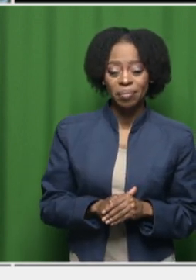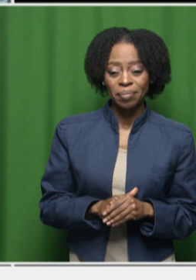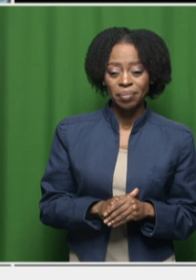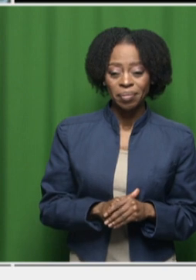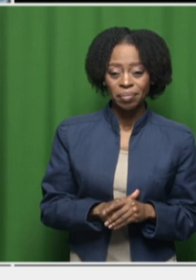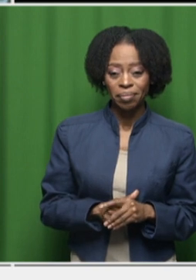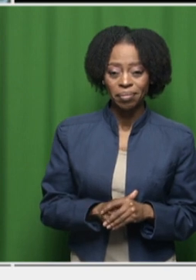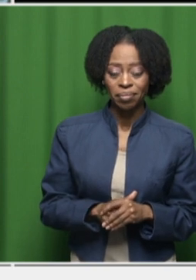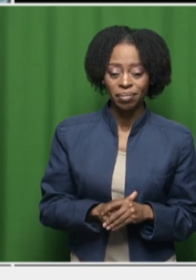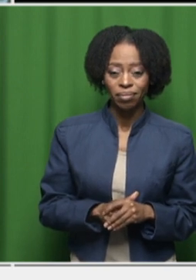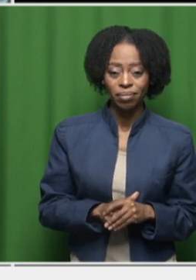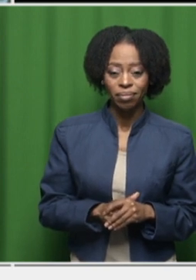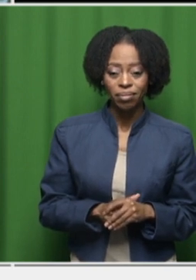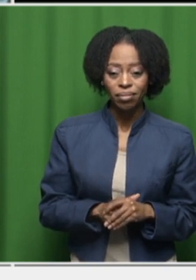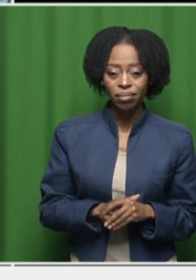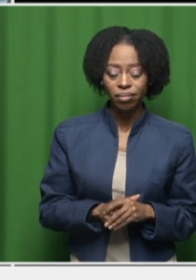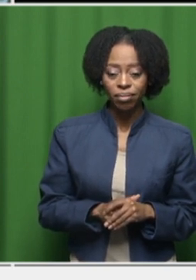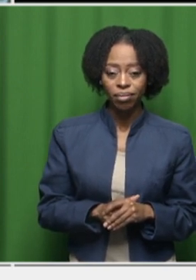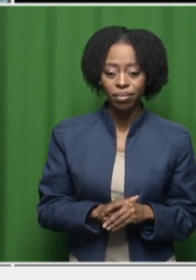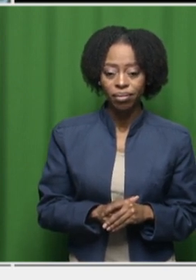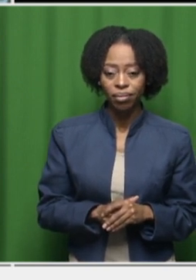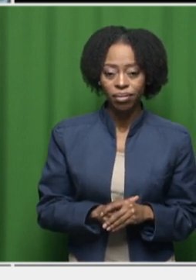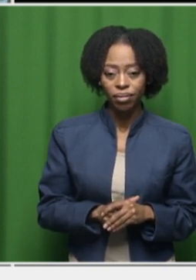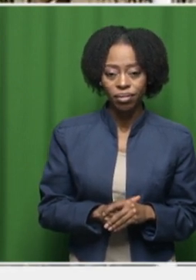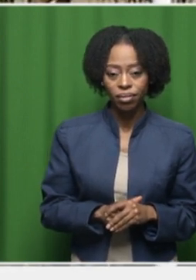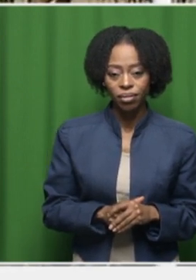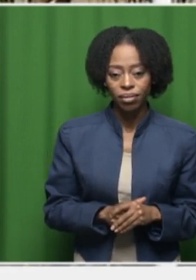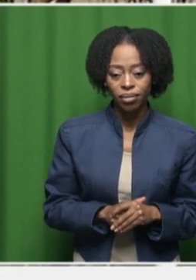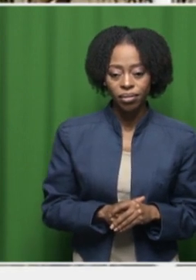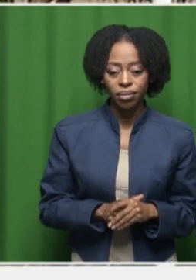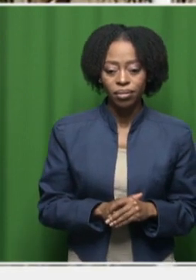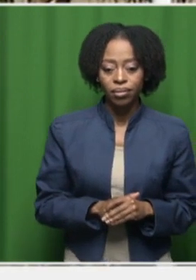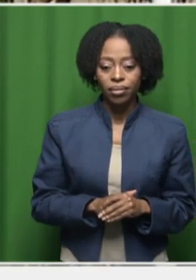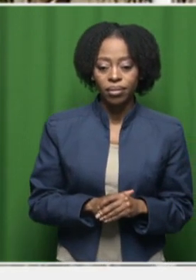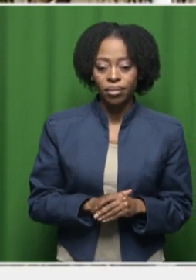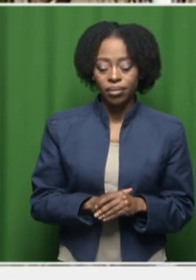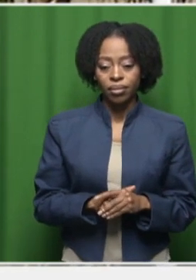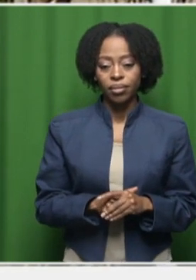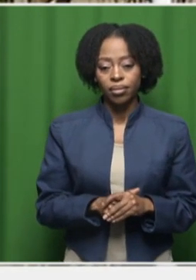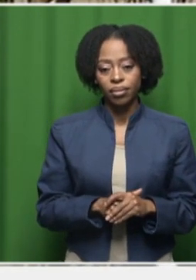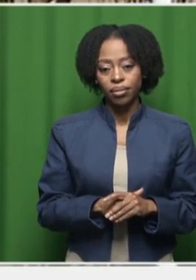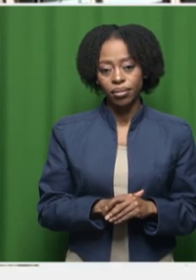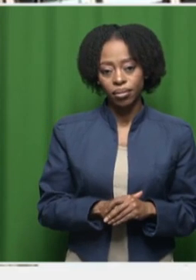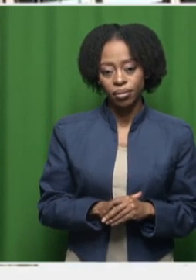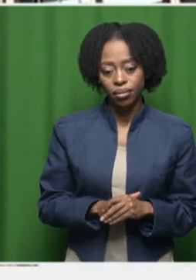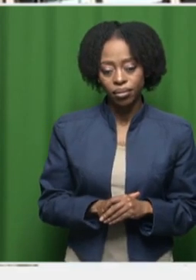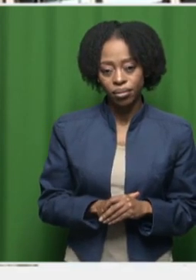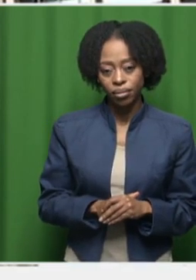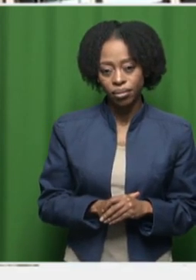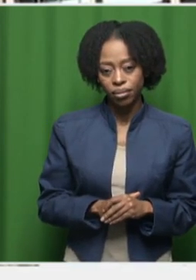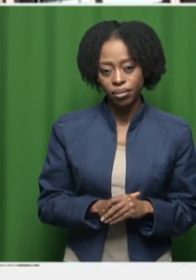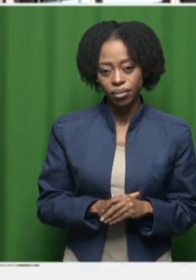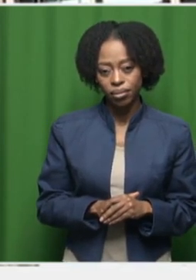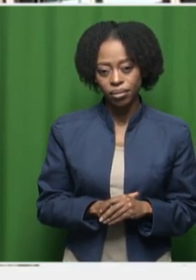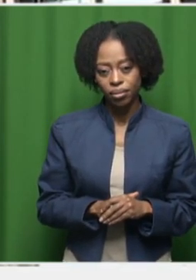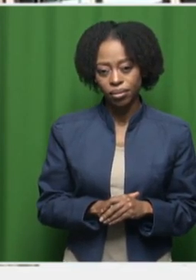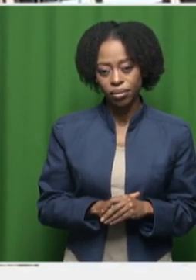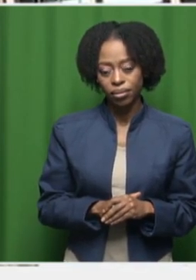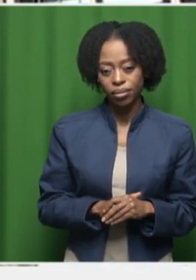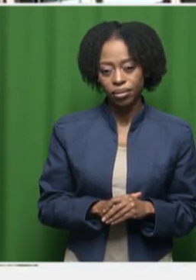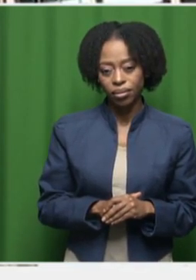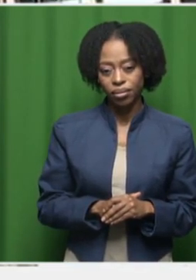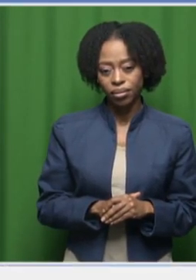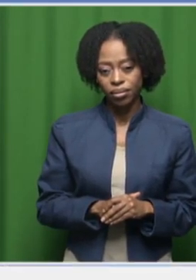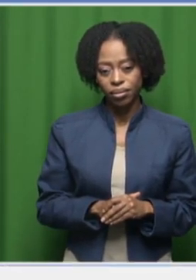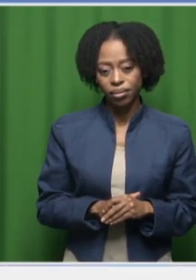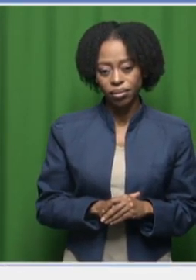the President must do his job diligently and without any sort of delays anymore, and just appoint the board, and